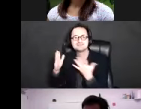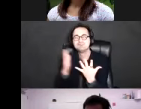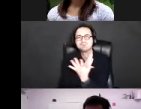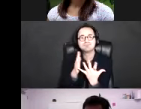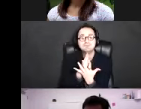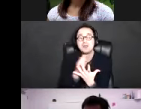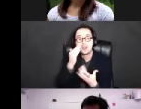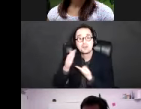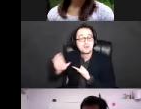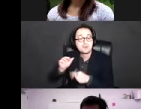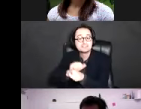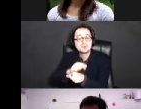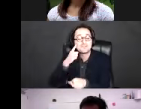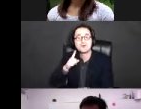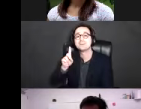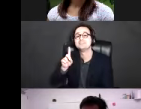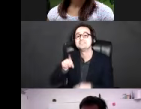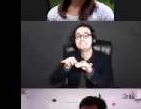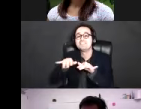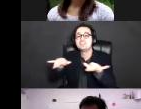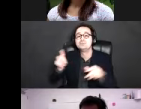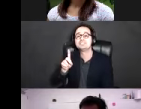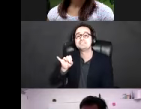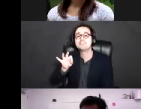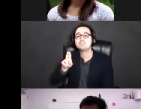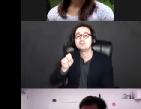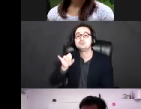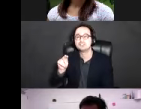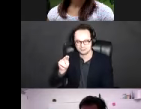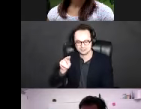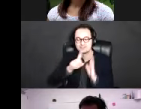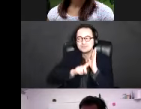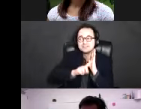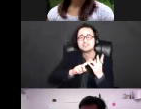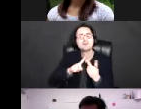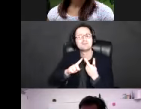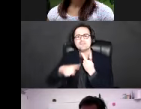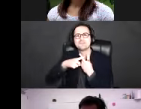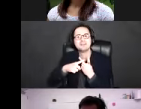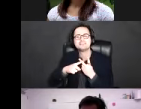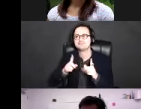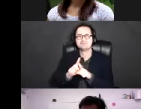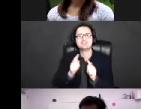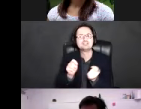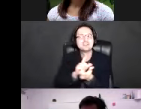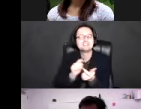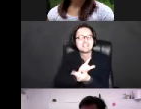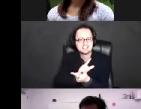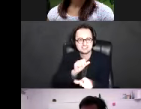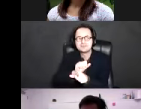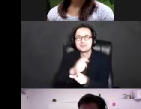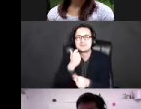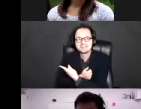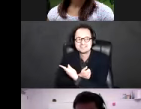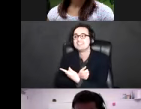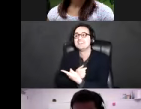work in diffusion imaging and rigorous methodological research, but he also does a lot of translational work. And he was just telling me that he was in the